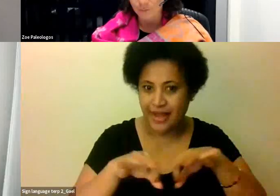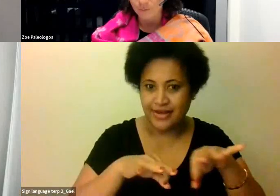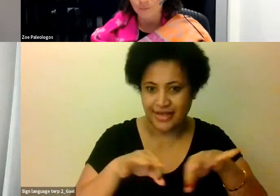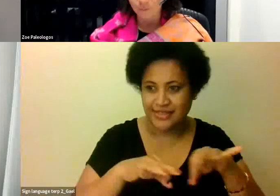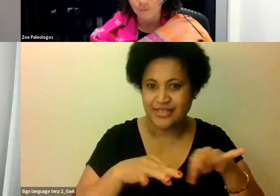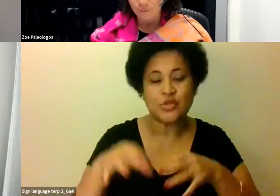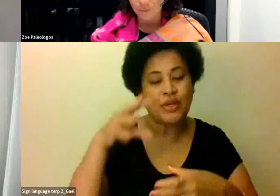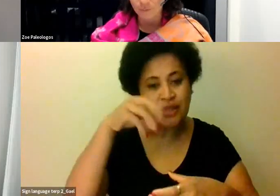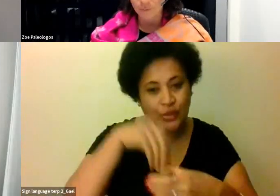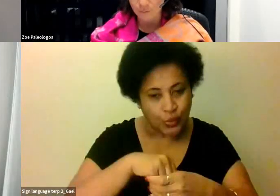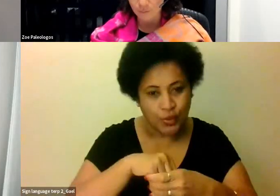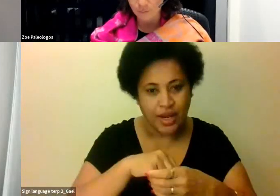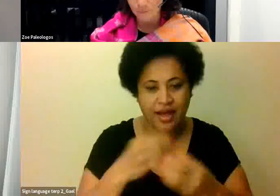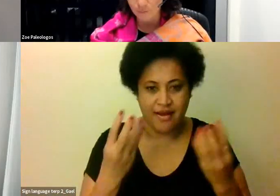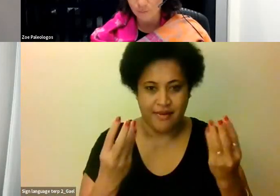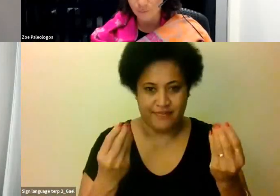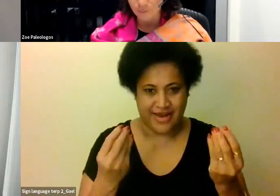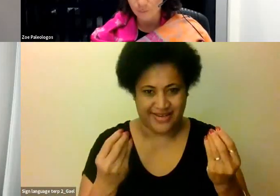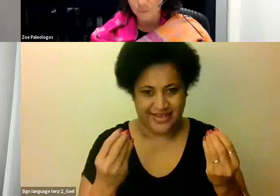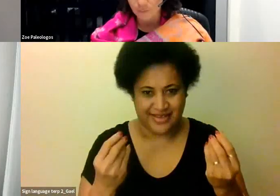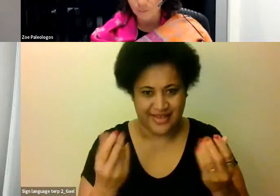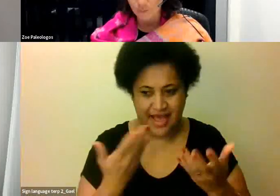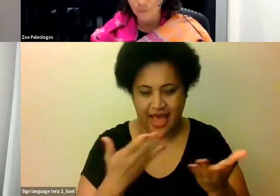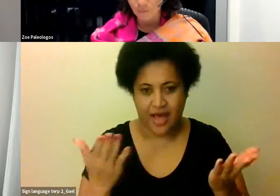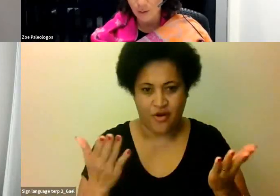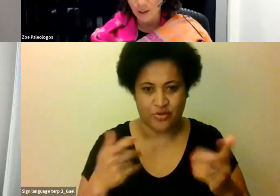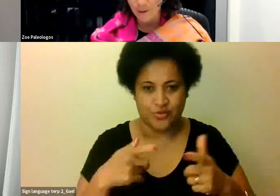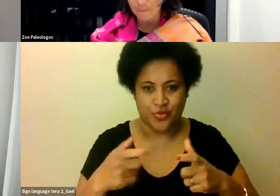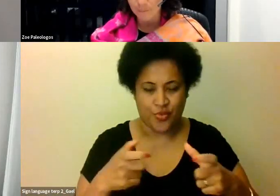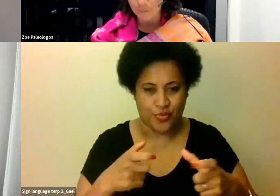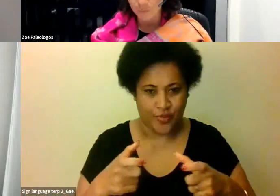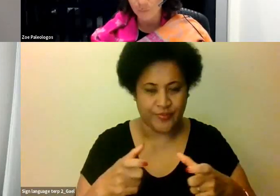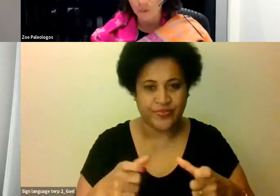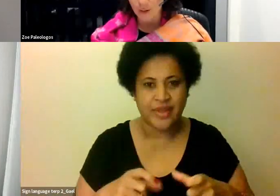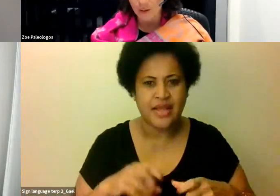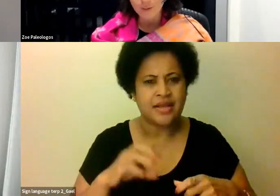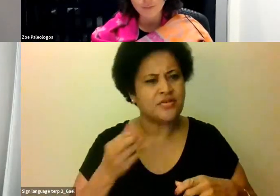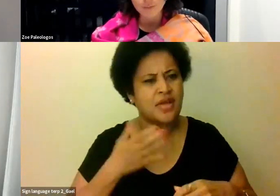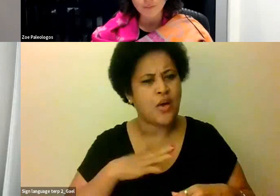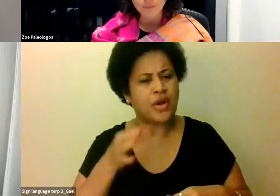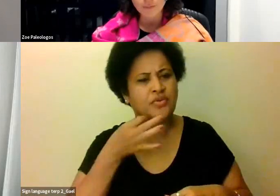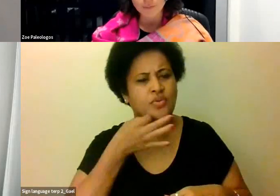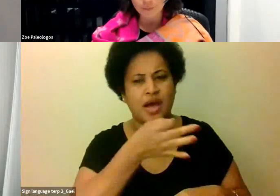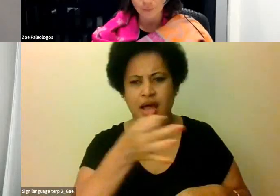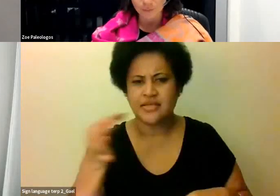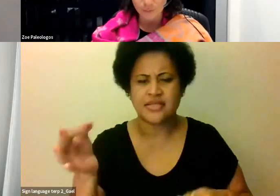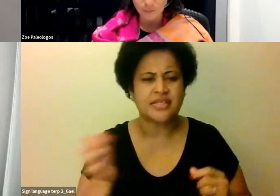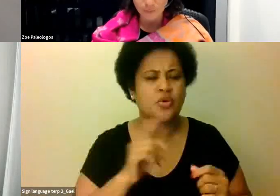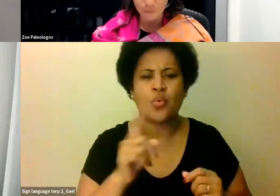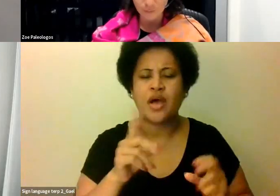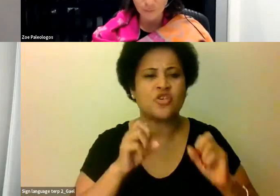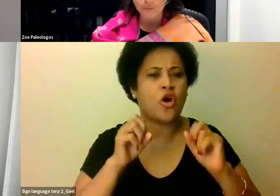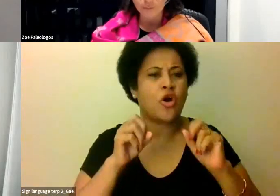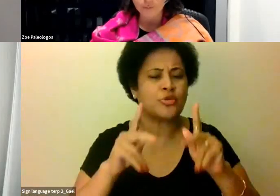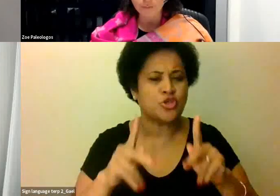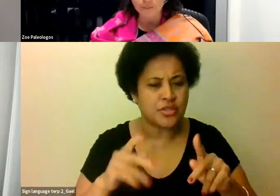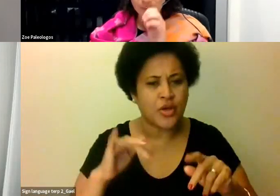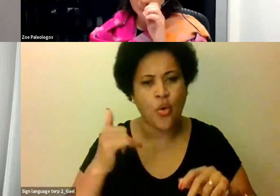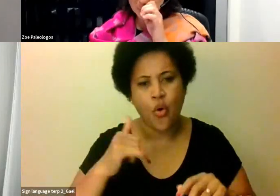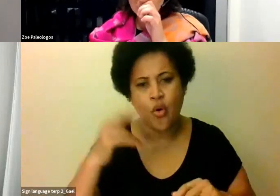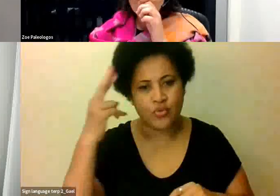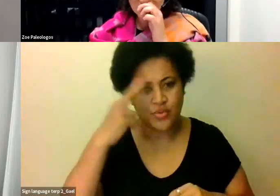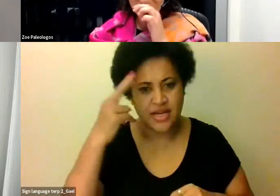inclusion. And I'm wondering, what do you think is the opportunity or risk of AI or